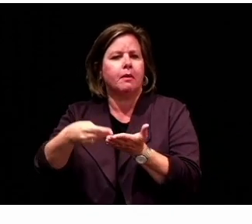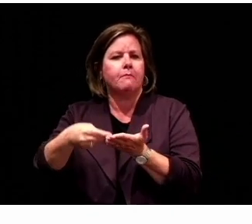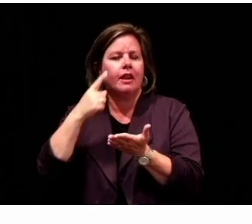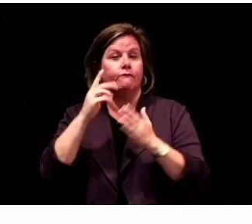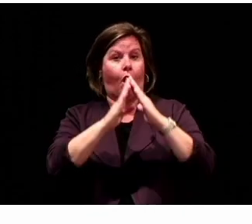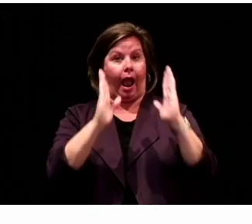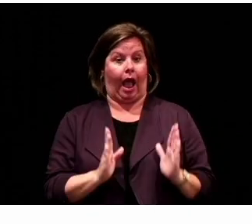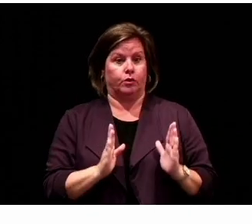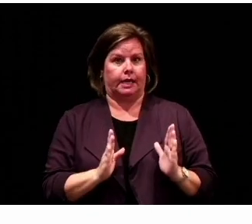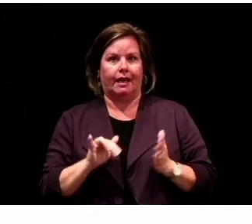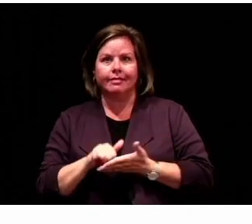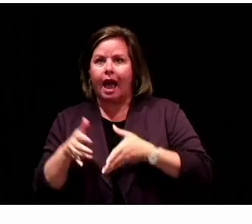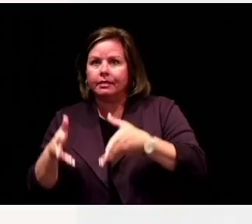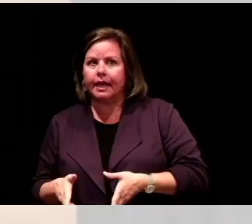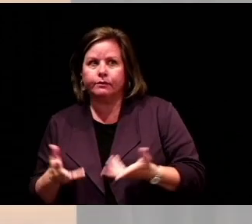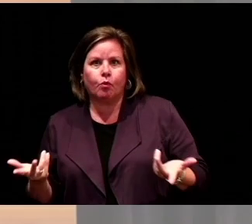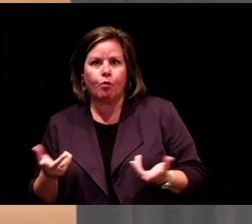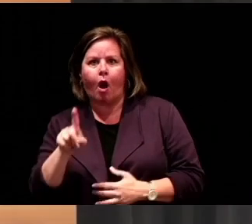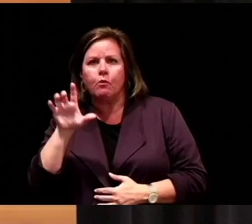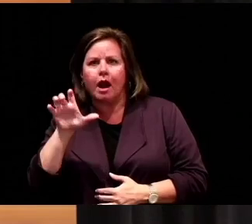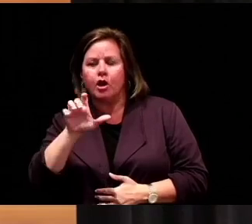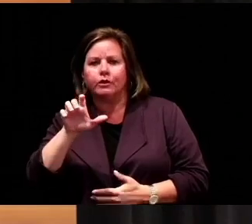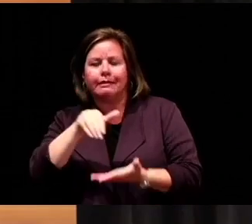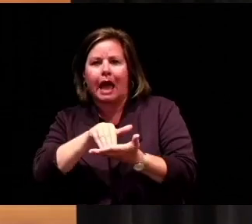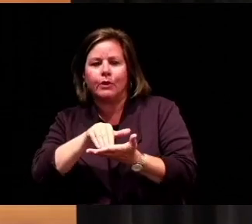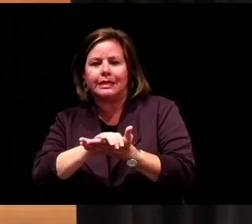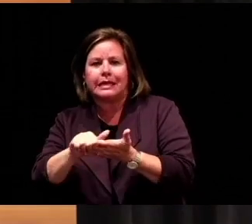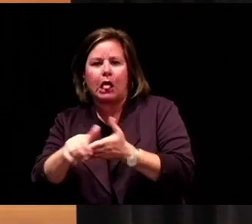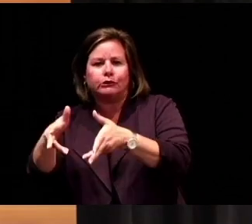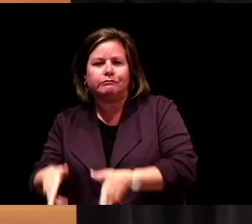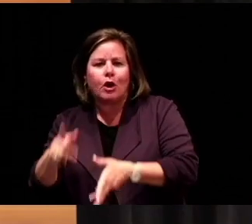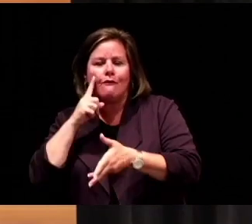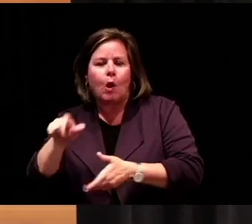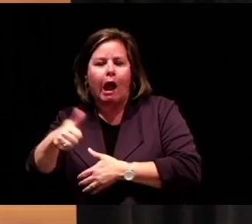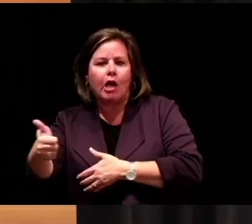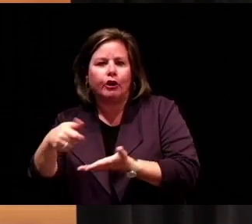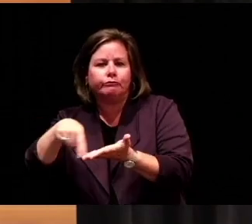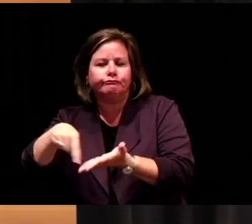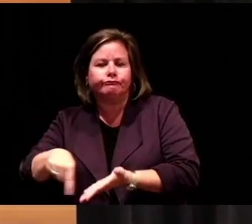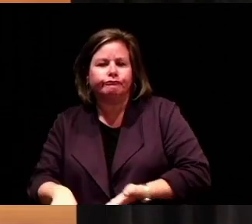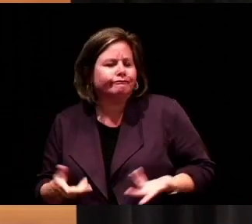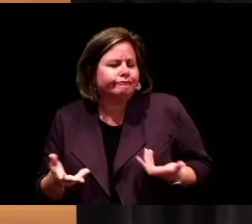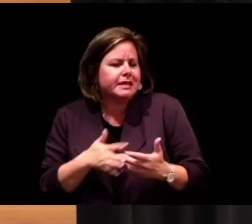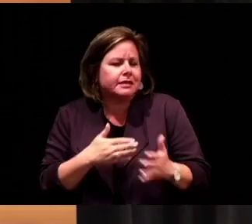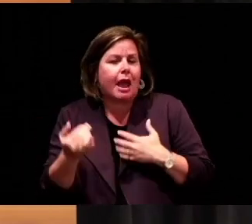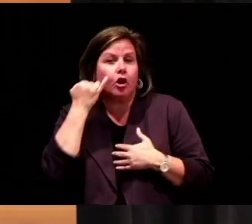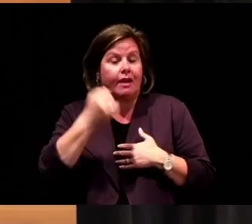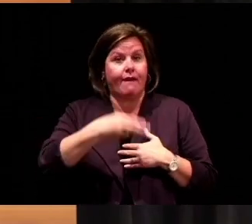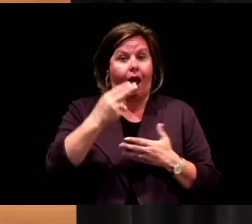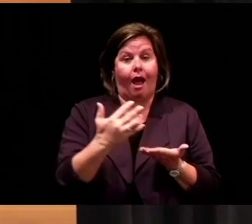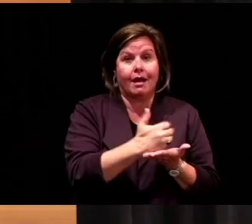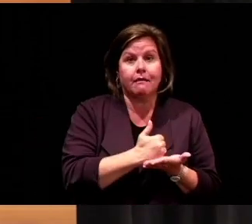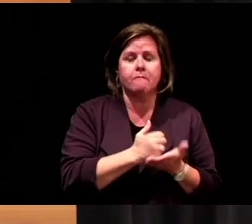Nationally, right? Two other things is cost burden are families that spend more than 30% of their income on housing. Severe